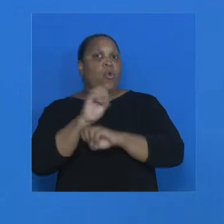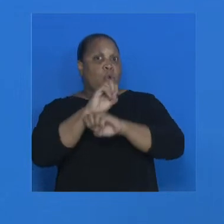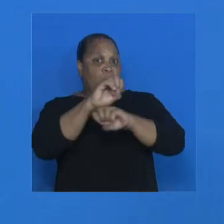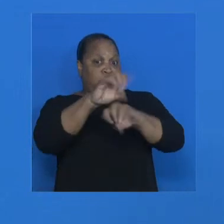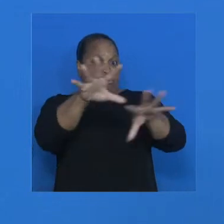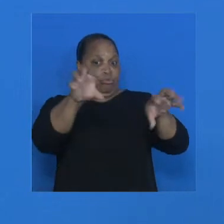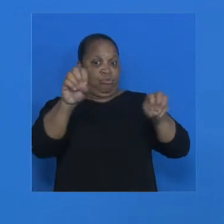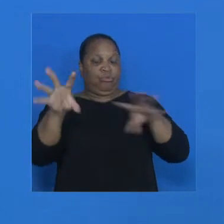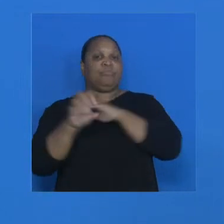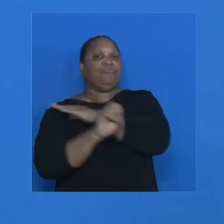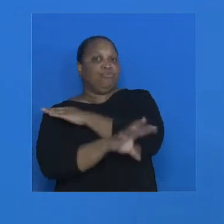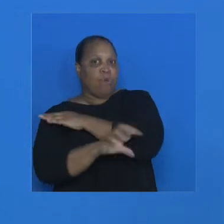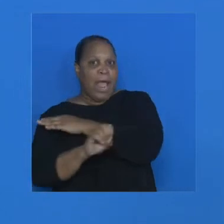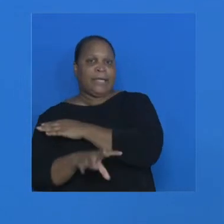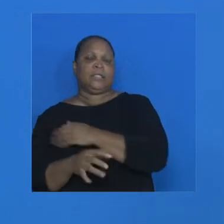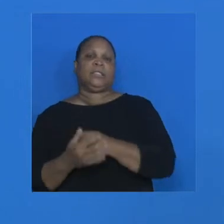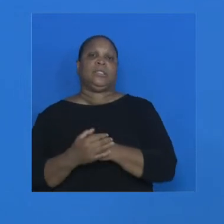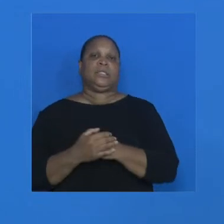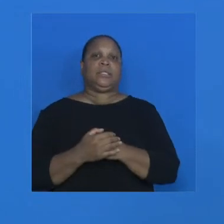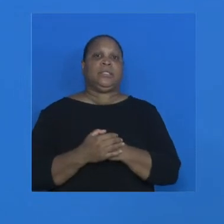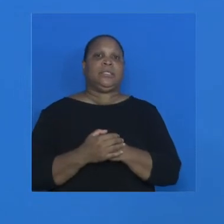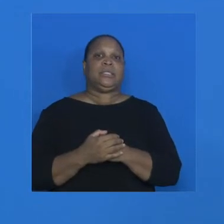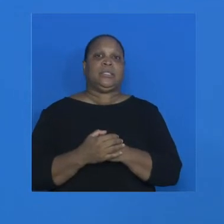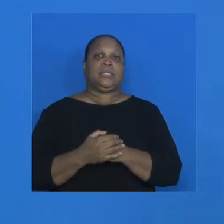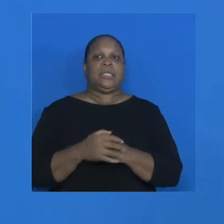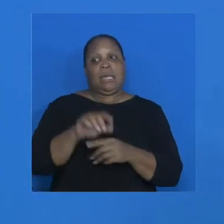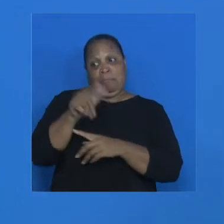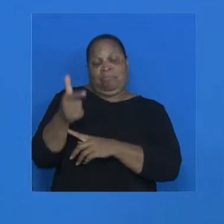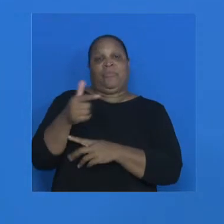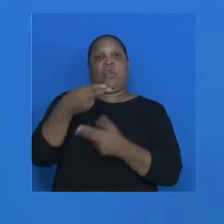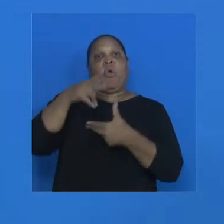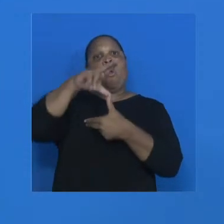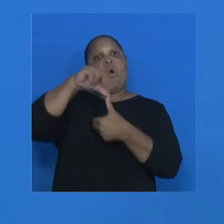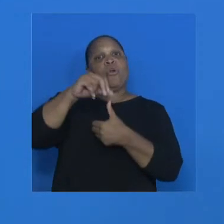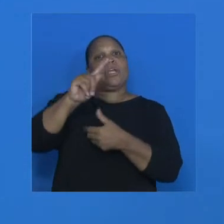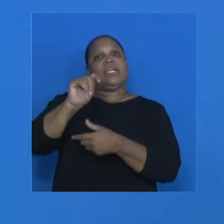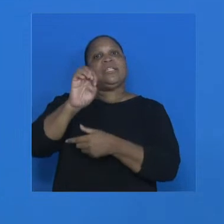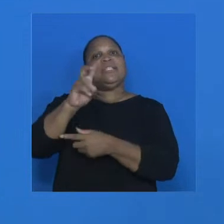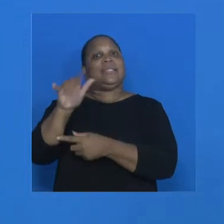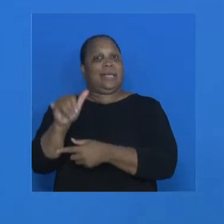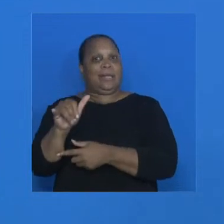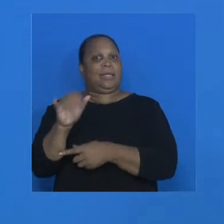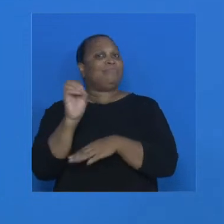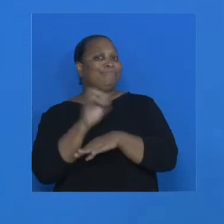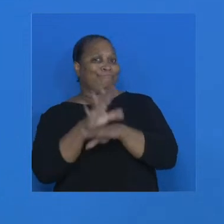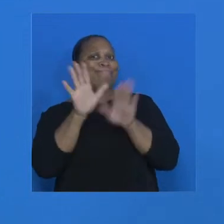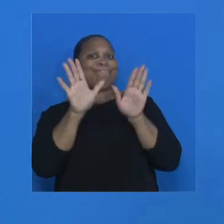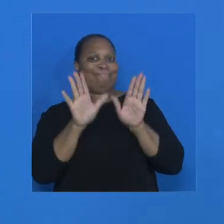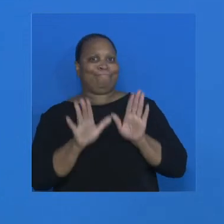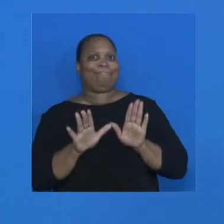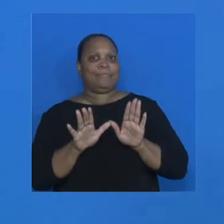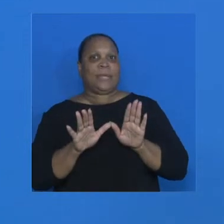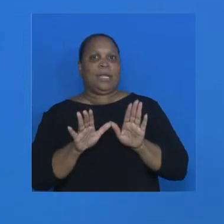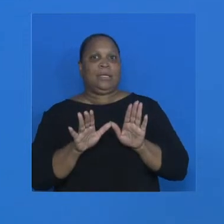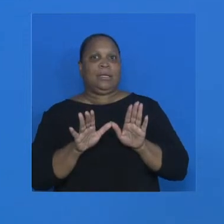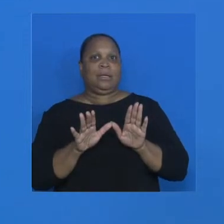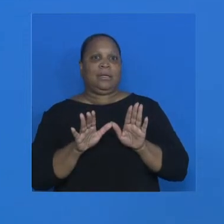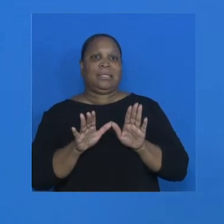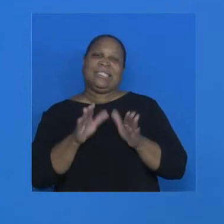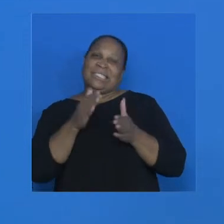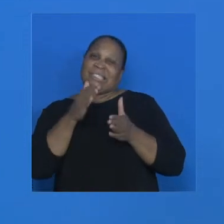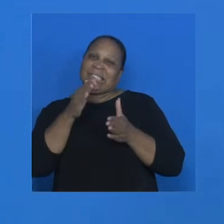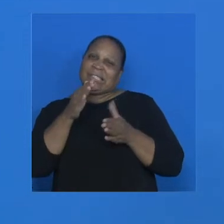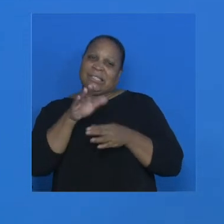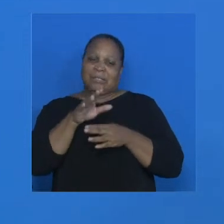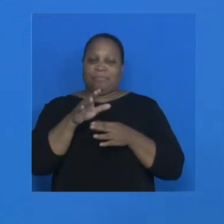backlog of trash. Switching to Hurricane Teddy, I can advise that on Sunday there will be a partial